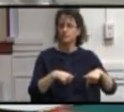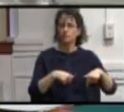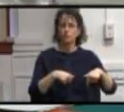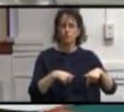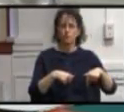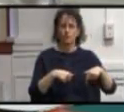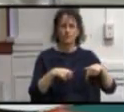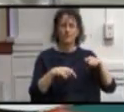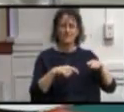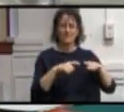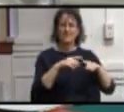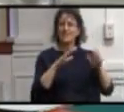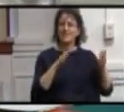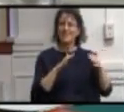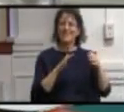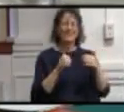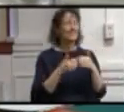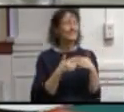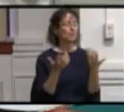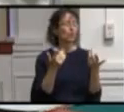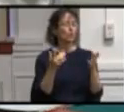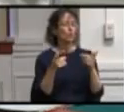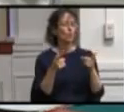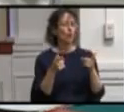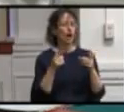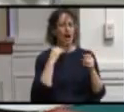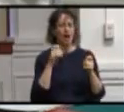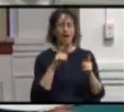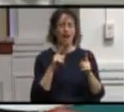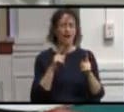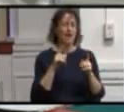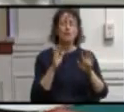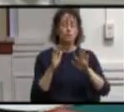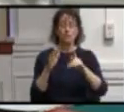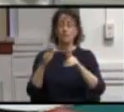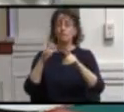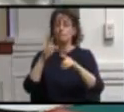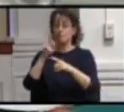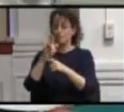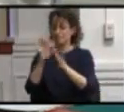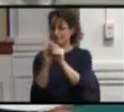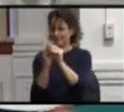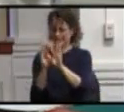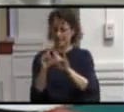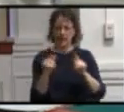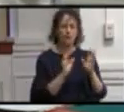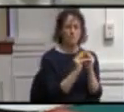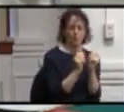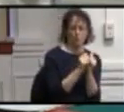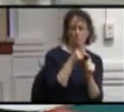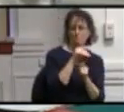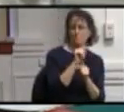meeting, what Pat Moulton talked about was right now a project,